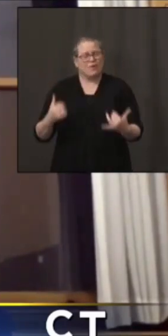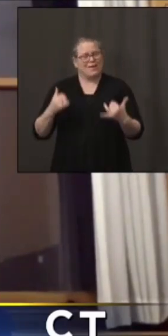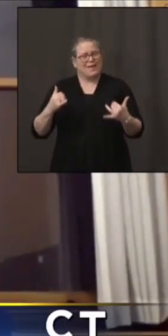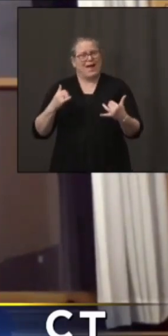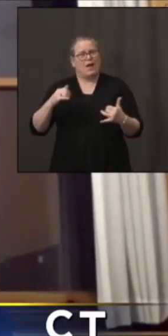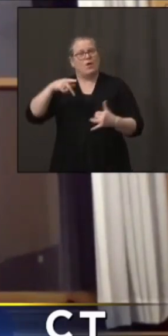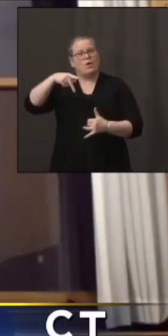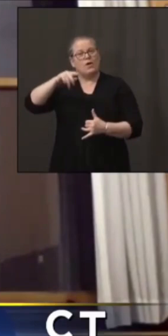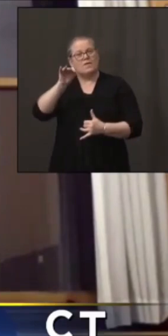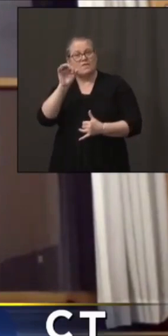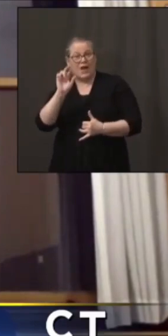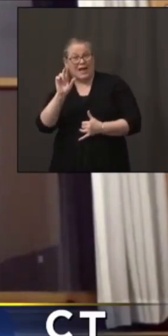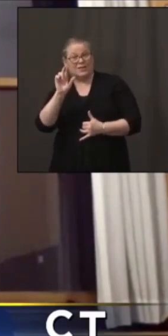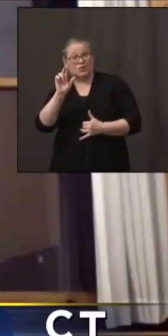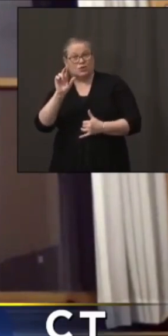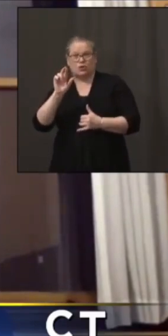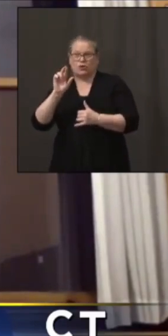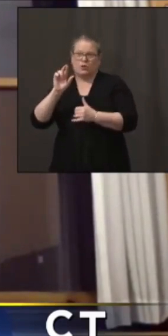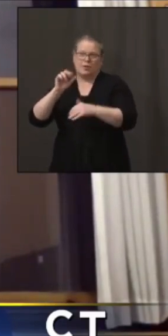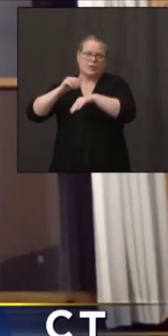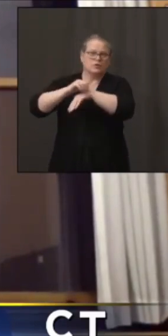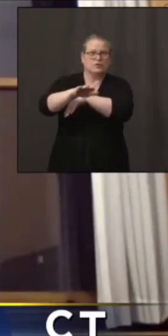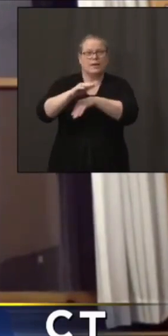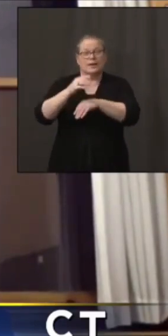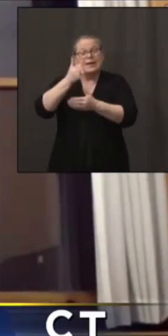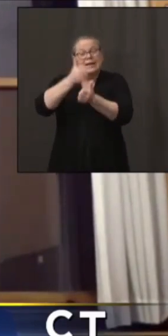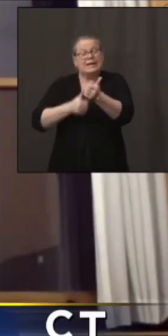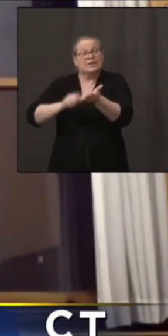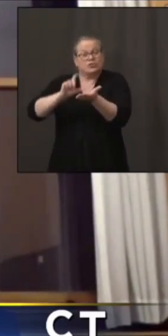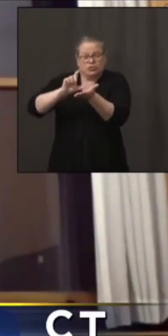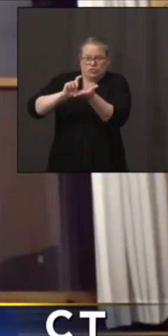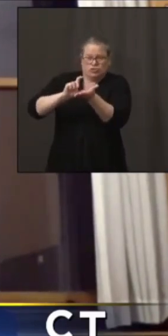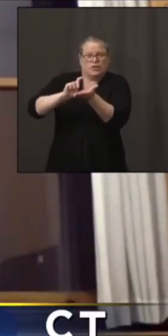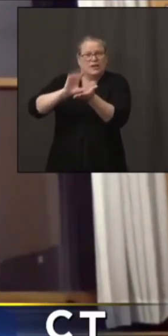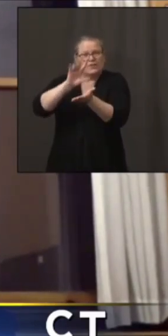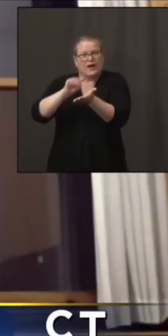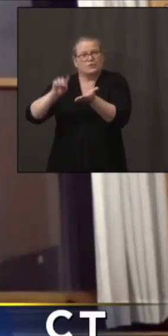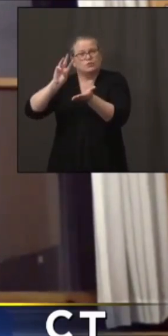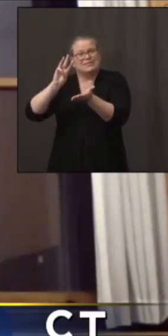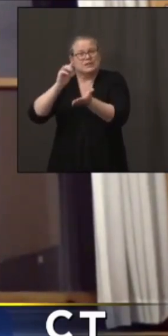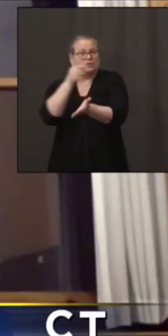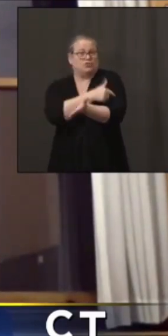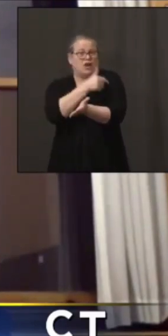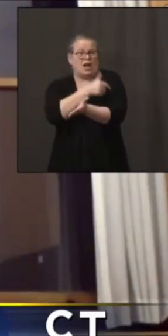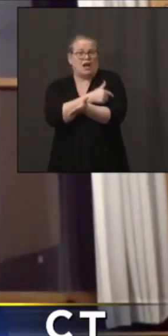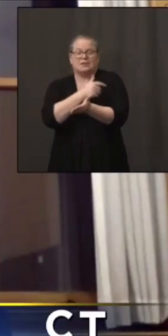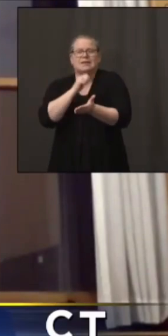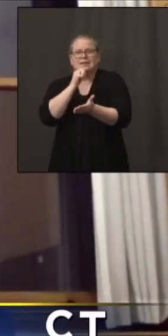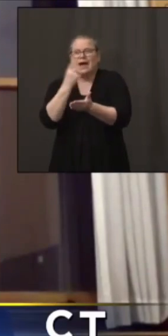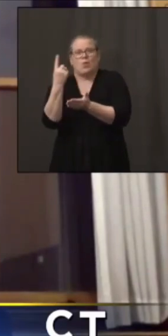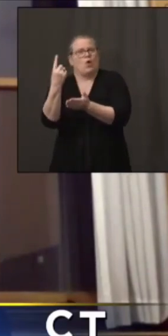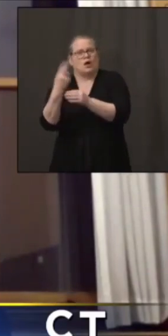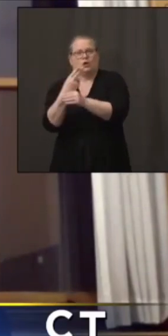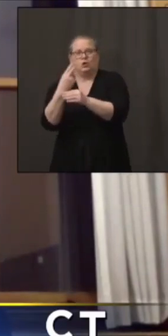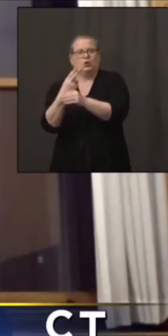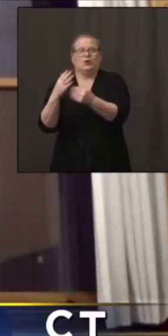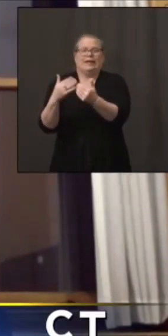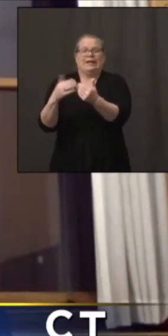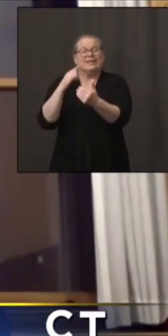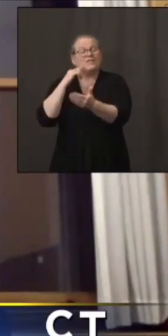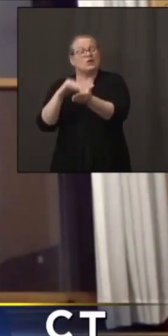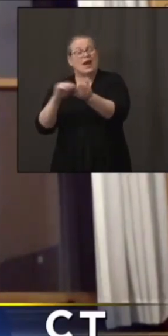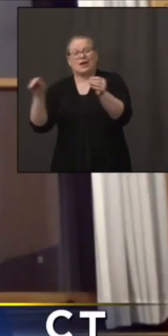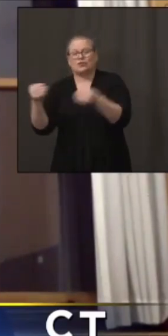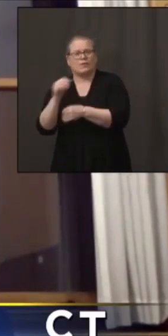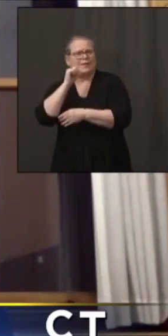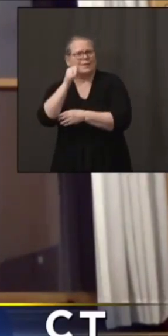Pfizer come with 5 to 6 doses per vial. Moderna's 10 or 11 doses per vial. So it's not like a single use that's easy to administer in a doctor's office. We